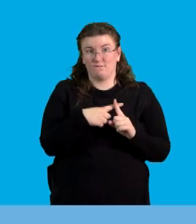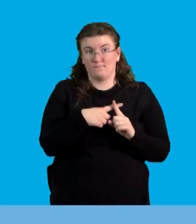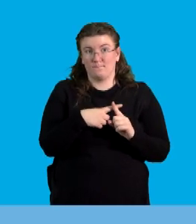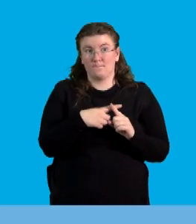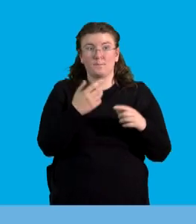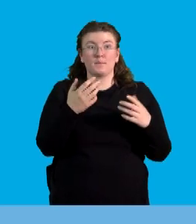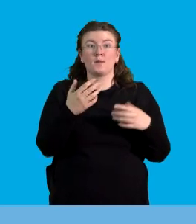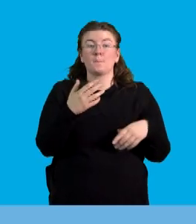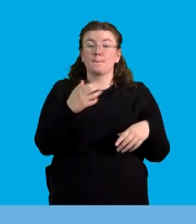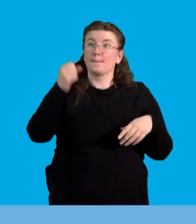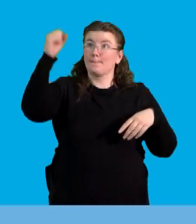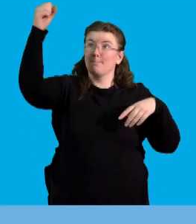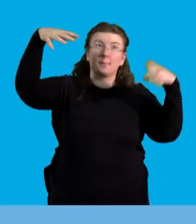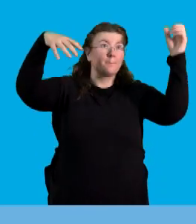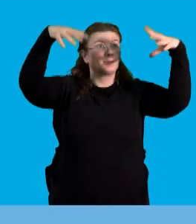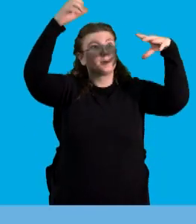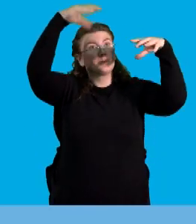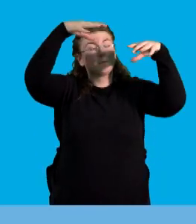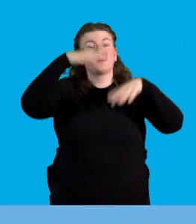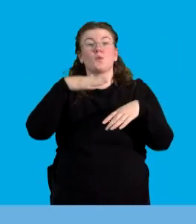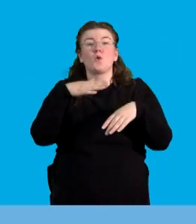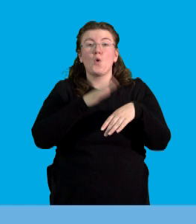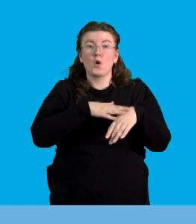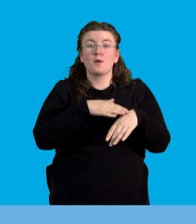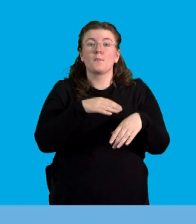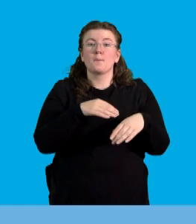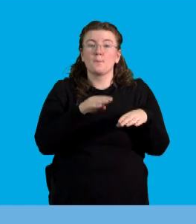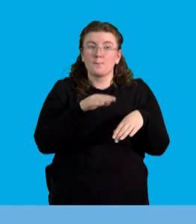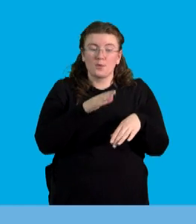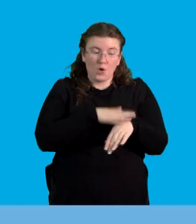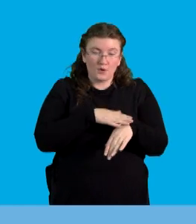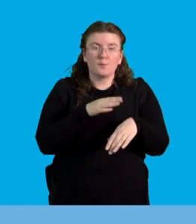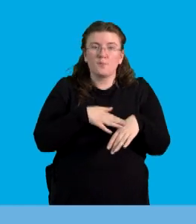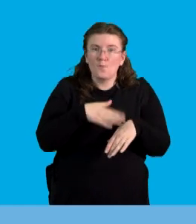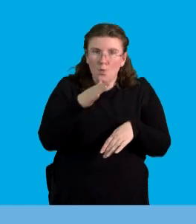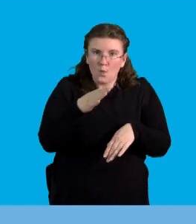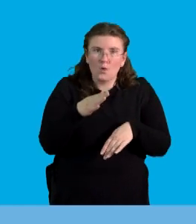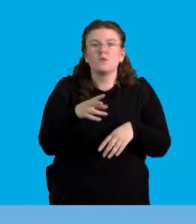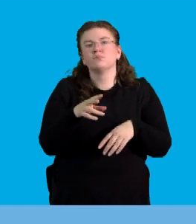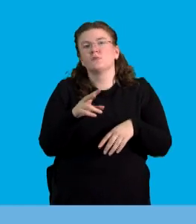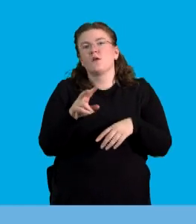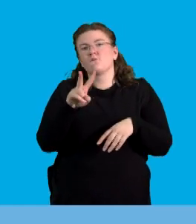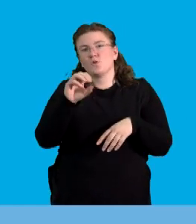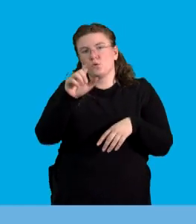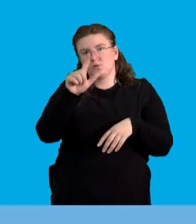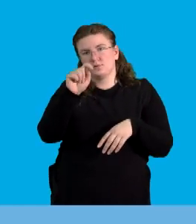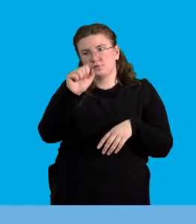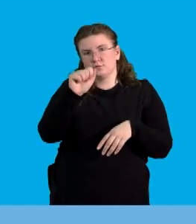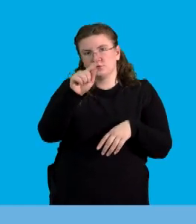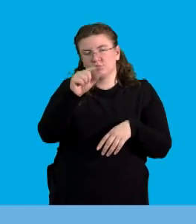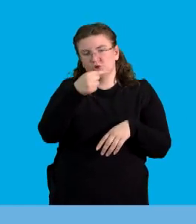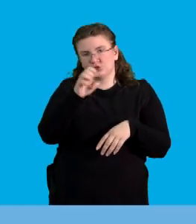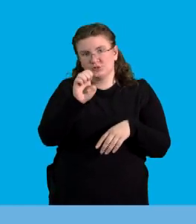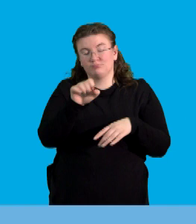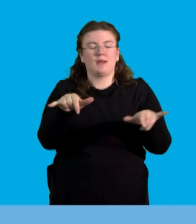light bulbs are switched on, the voltage across all the bulbs remain the same, which then means the brightness of the bulb